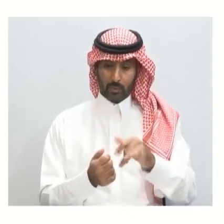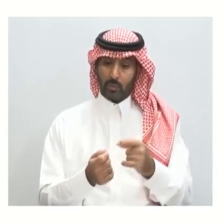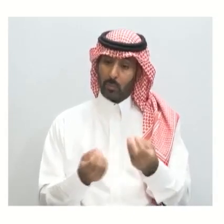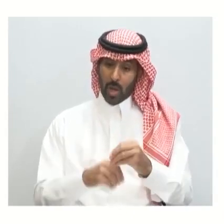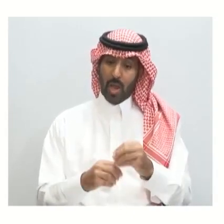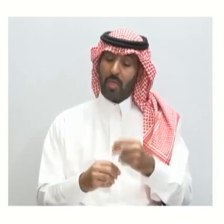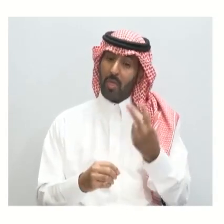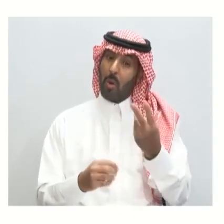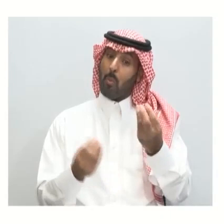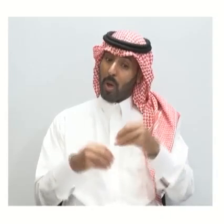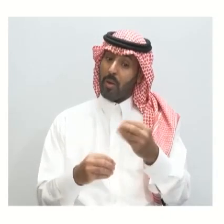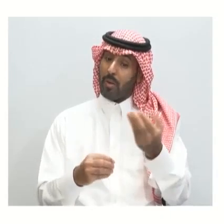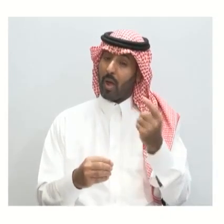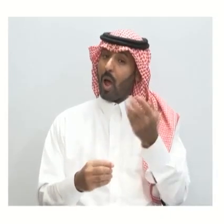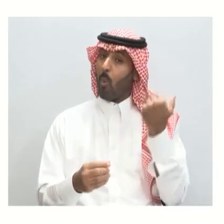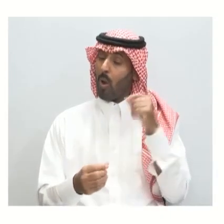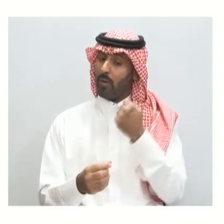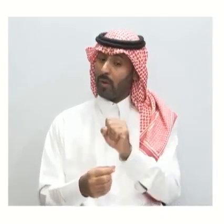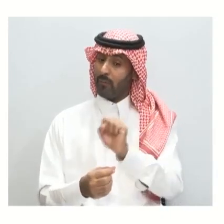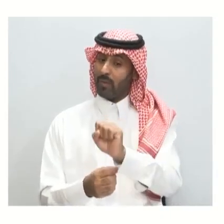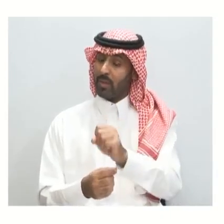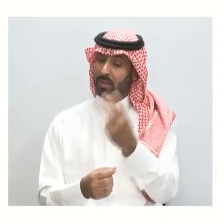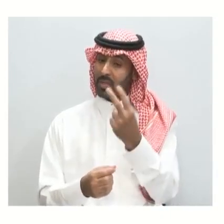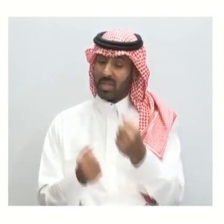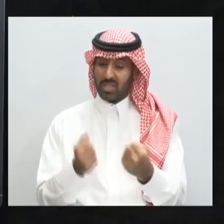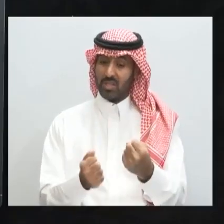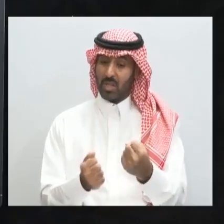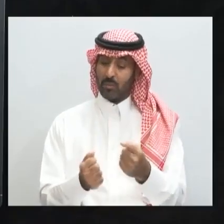another. He already has two, and he's going to buy another.